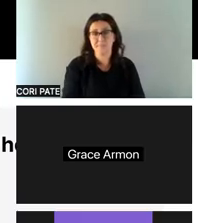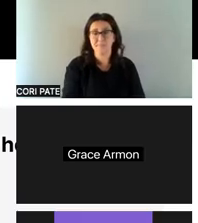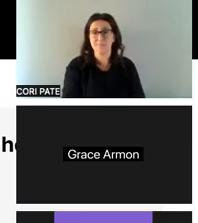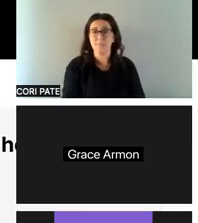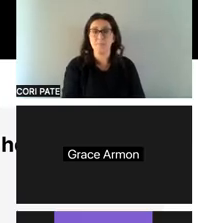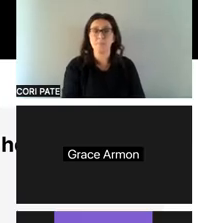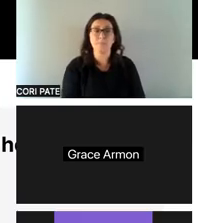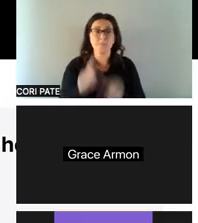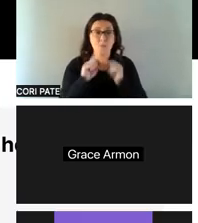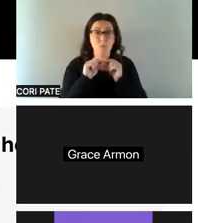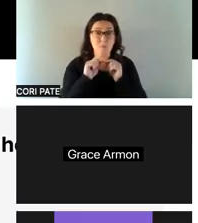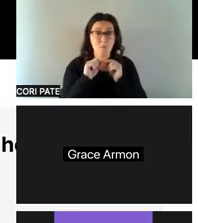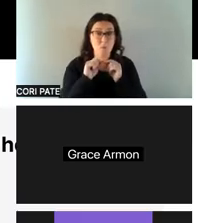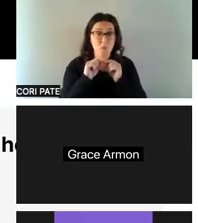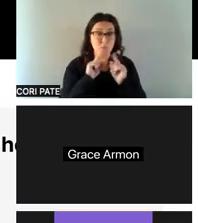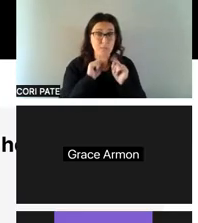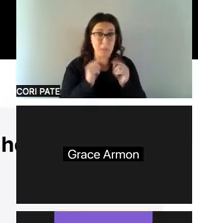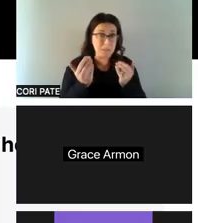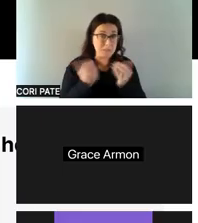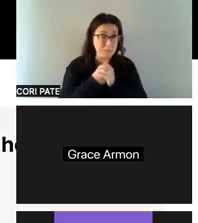And one more response is coming.